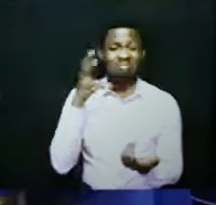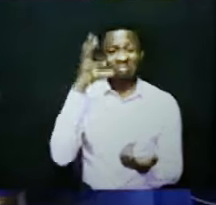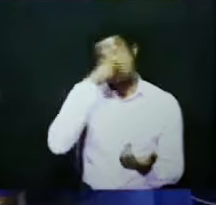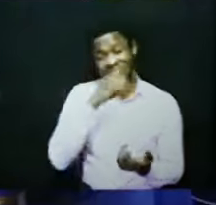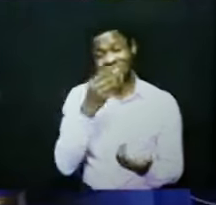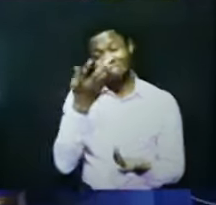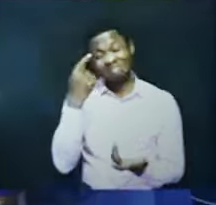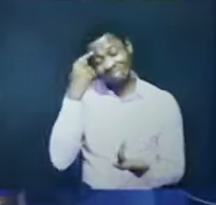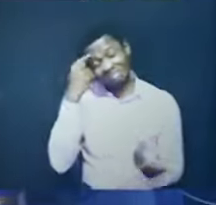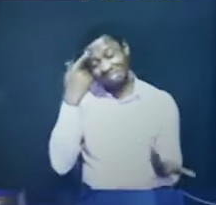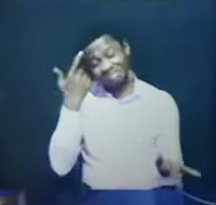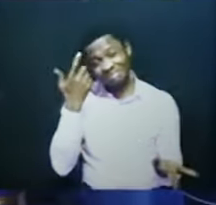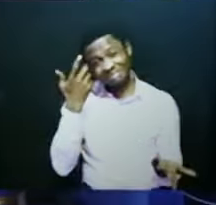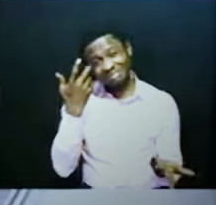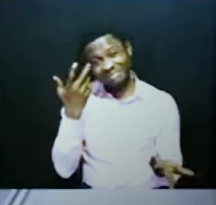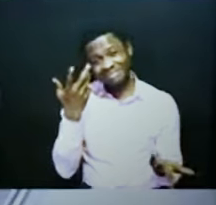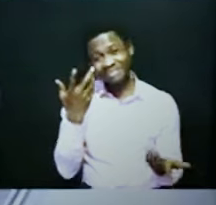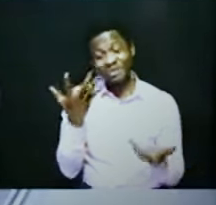discuss?